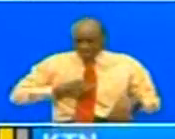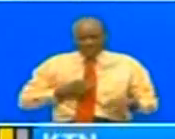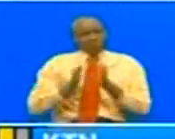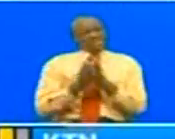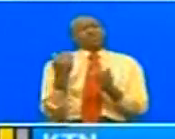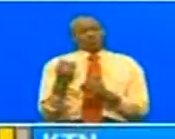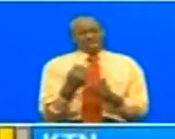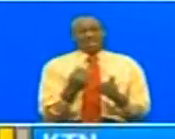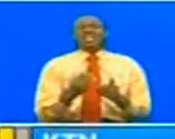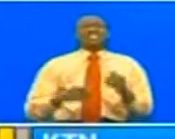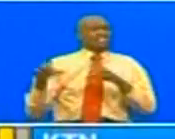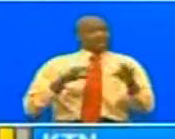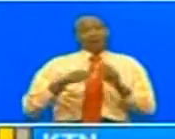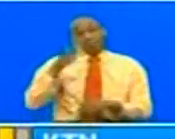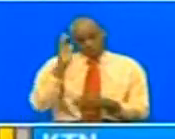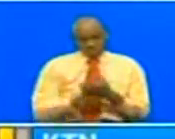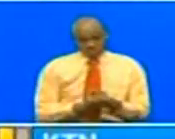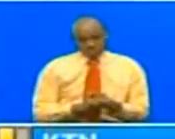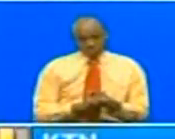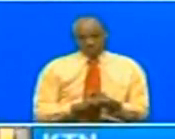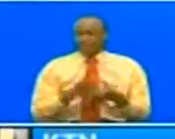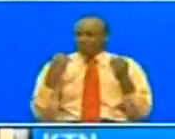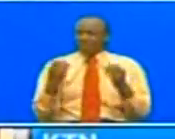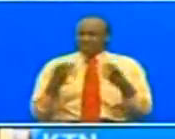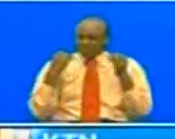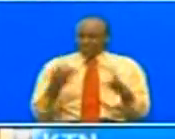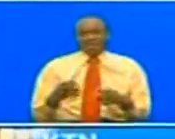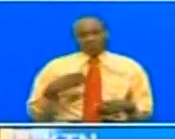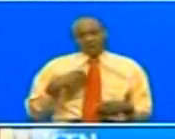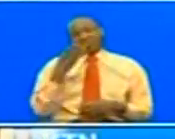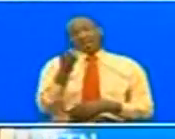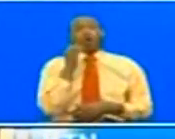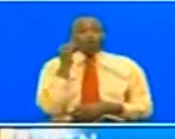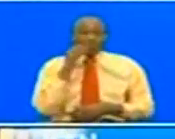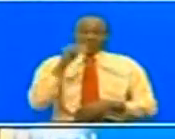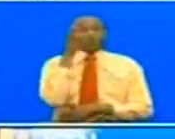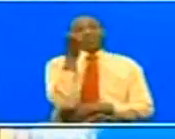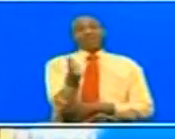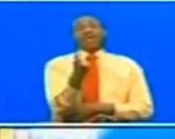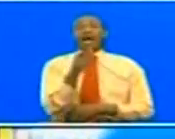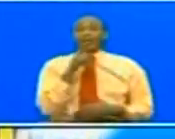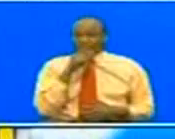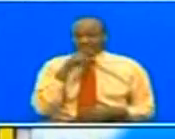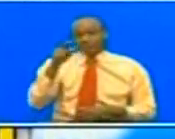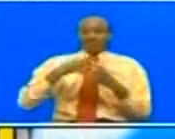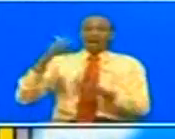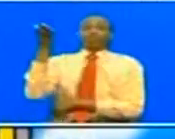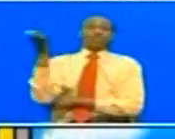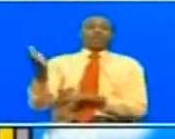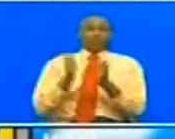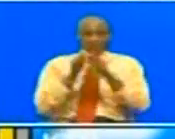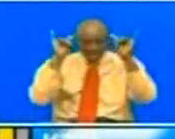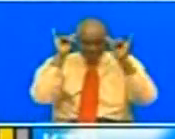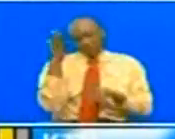children who did not know where to run to. Most of them were found at their homes, as the men actually ran after the cattle that